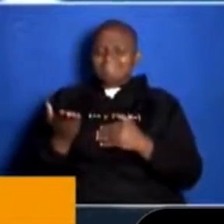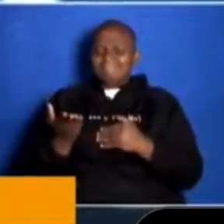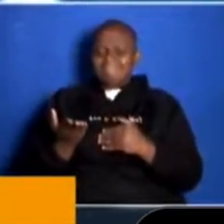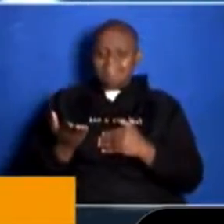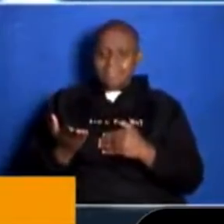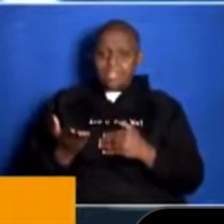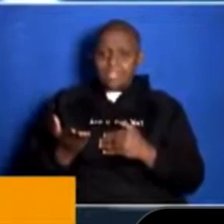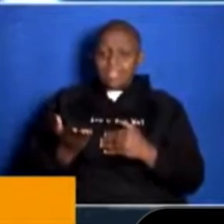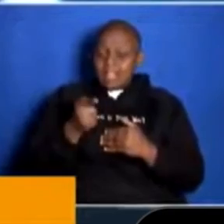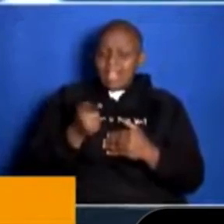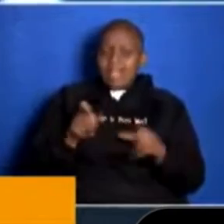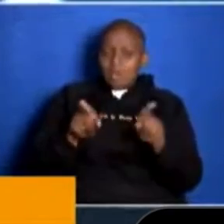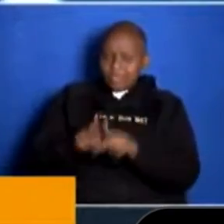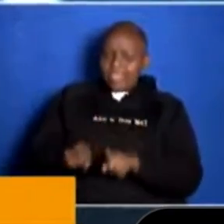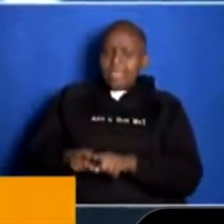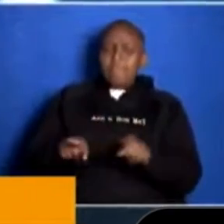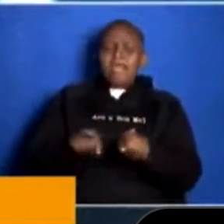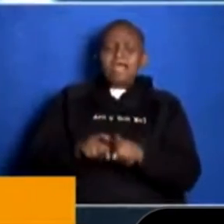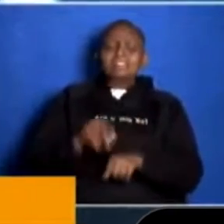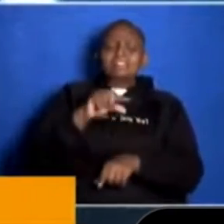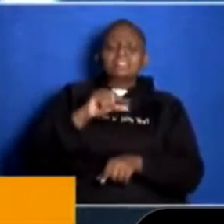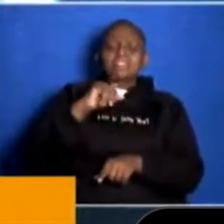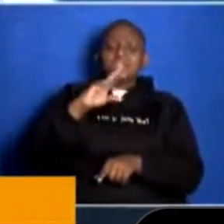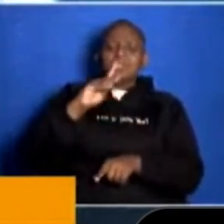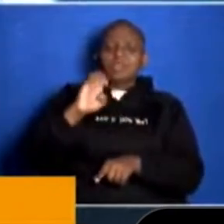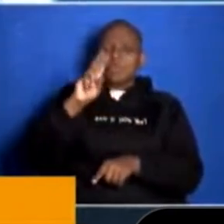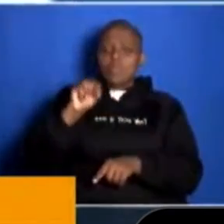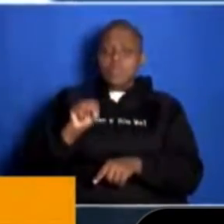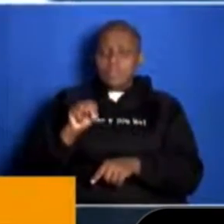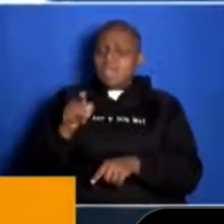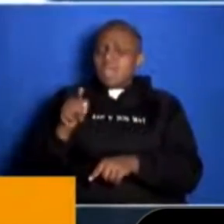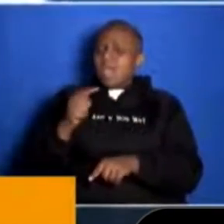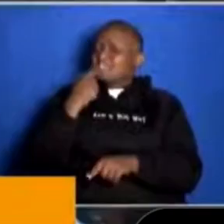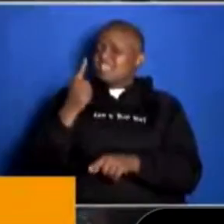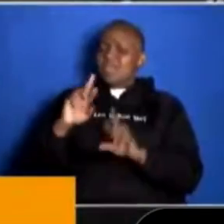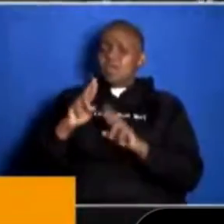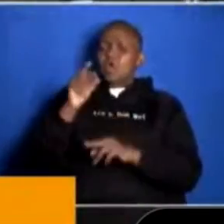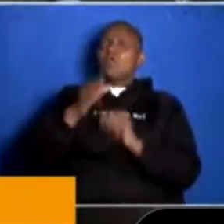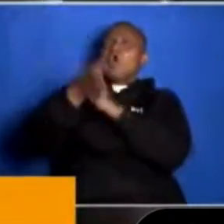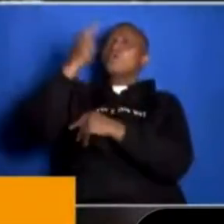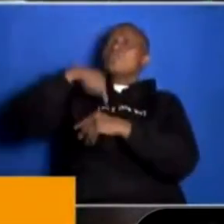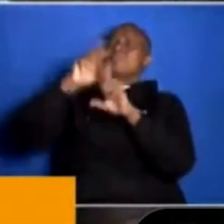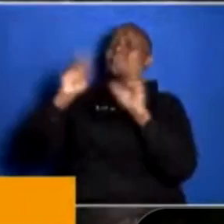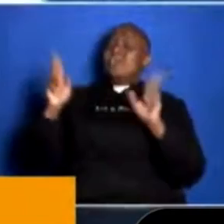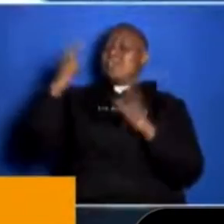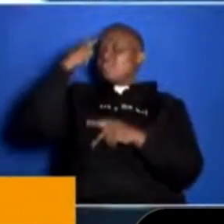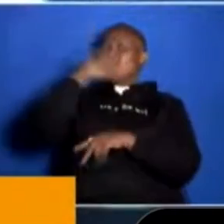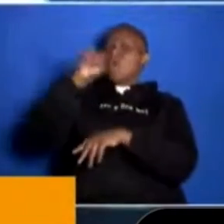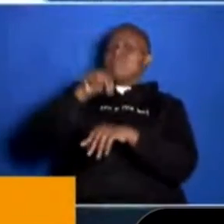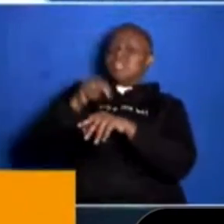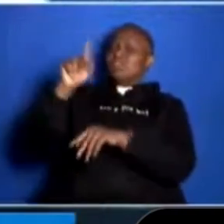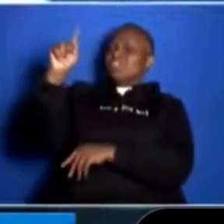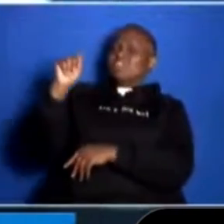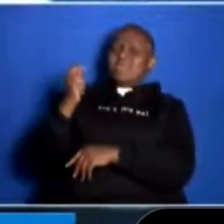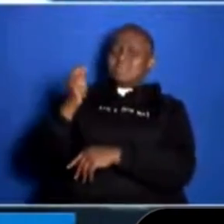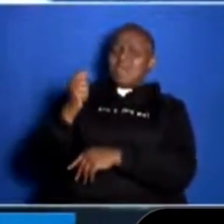the Gideonites who say, Lord, we are ready. We are ready for our nation. In